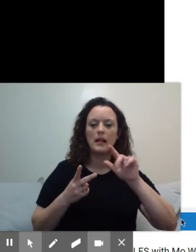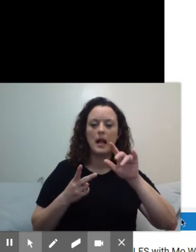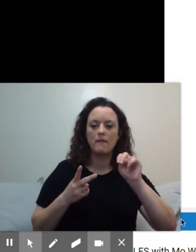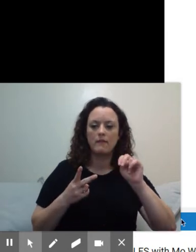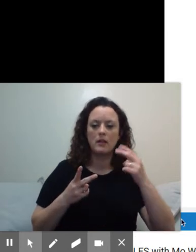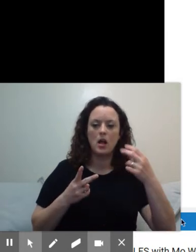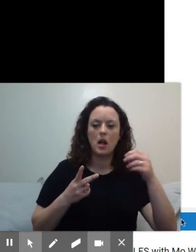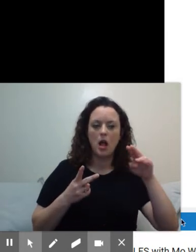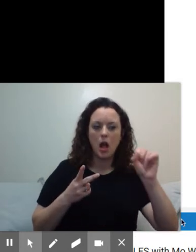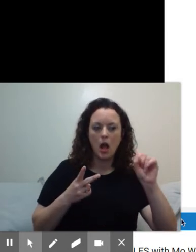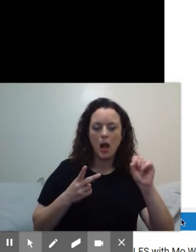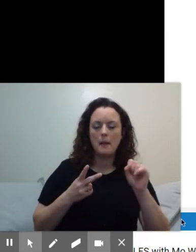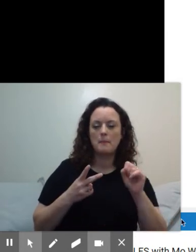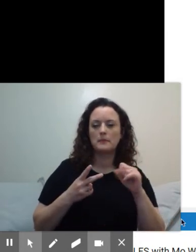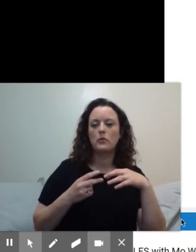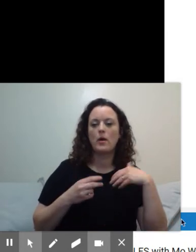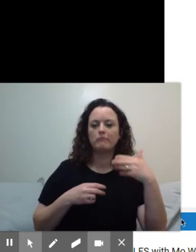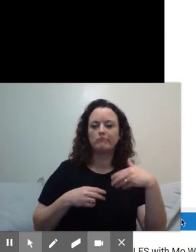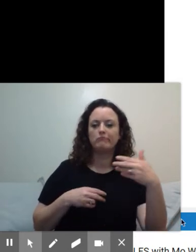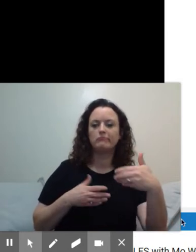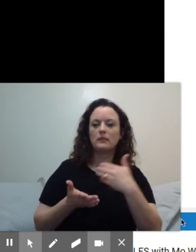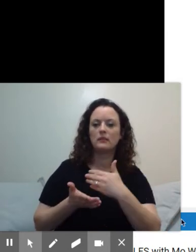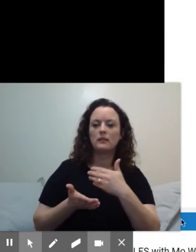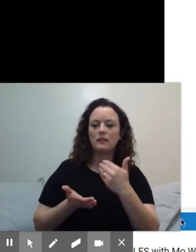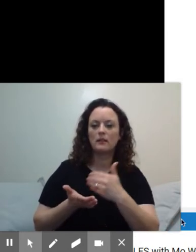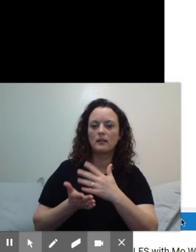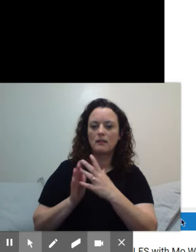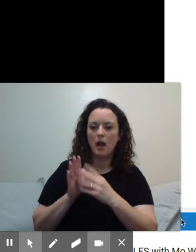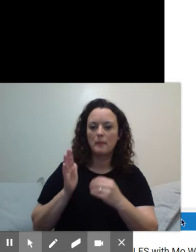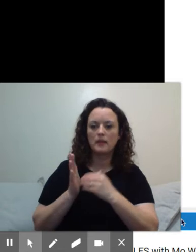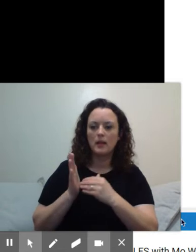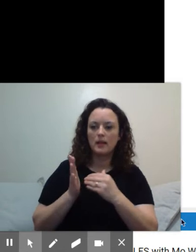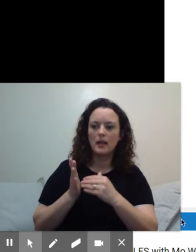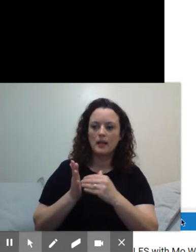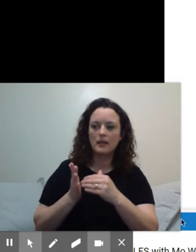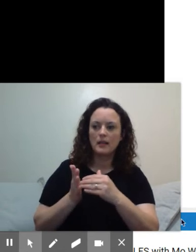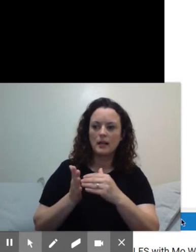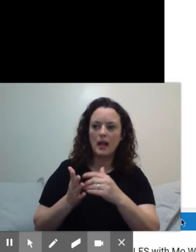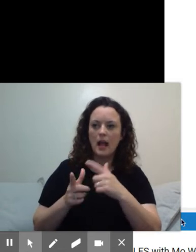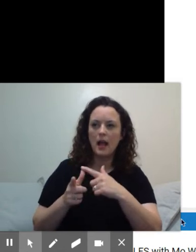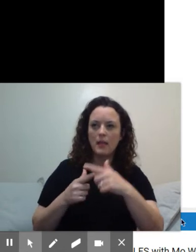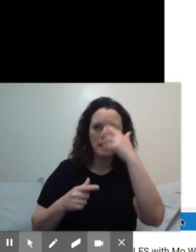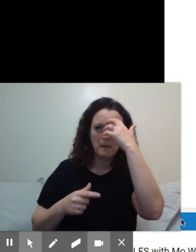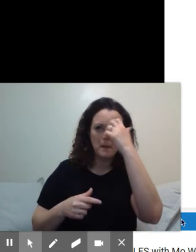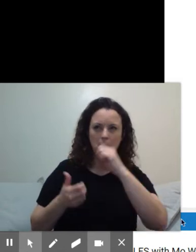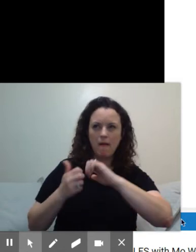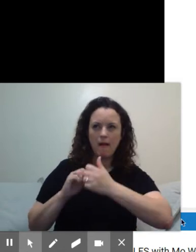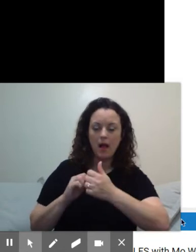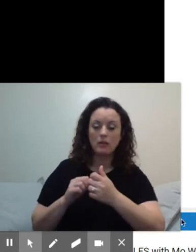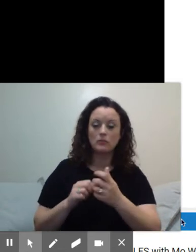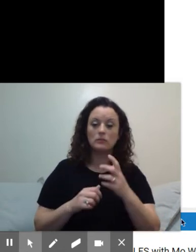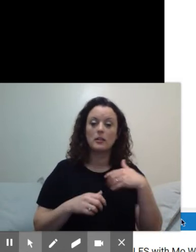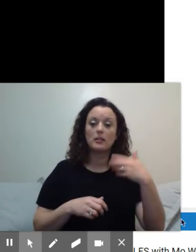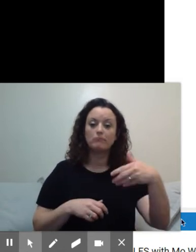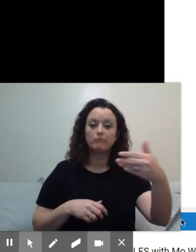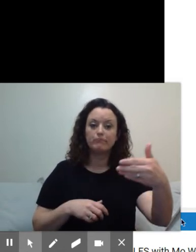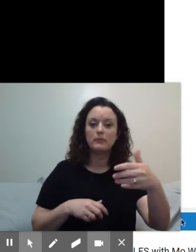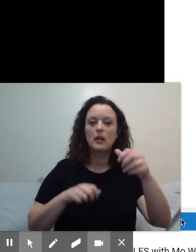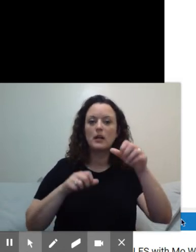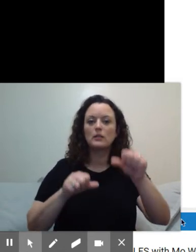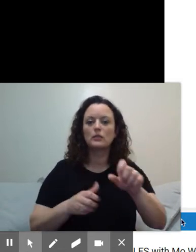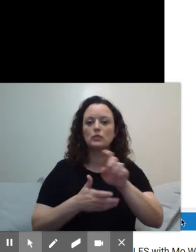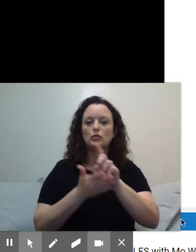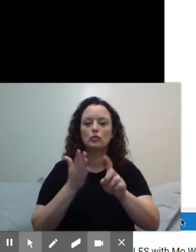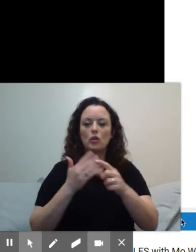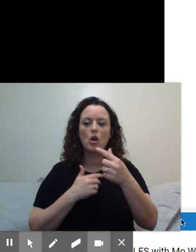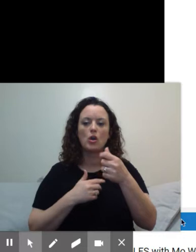things so many times that I memorized how to do it. And eventually I could draw Garfield and all those favorite characters